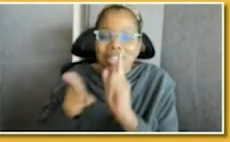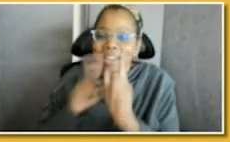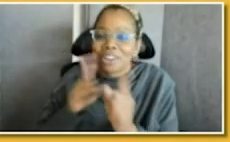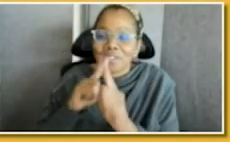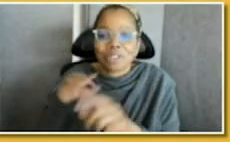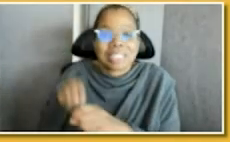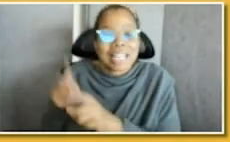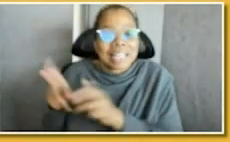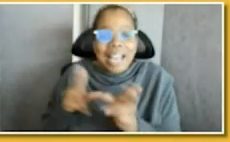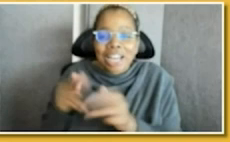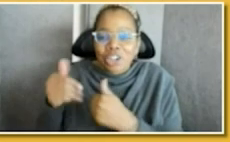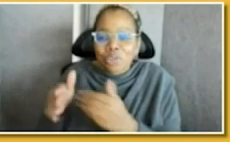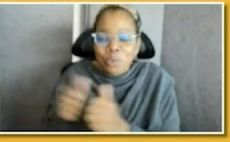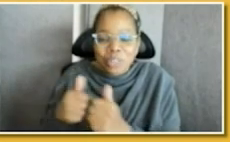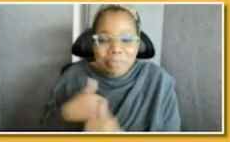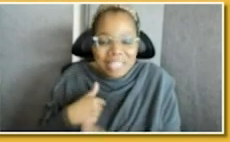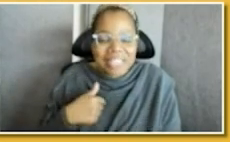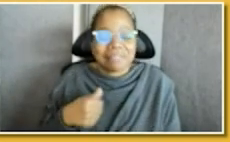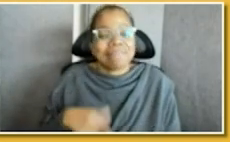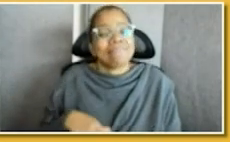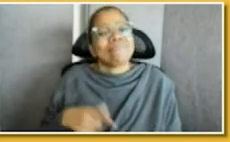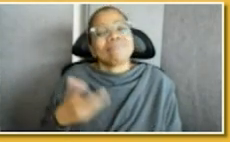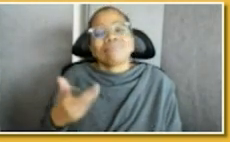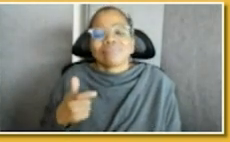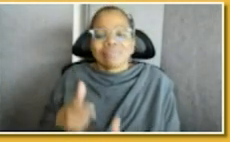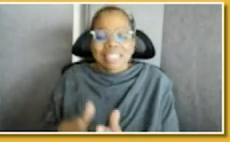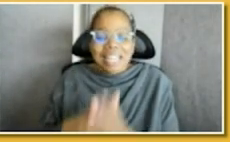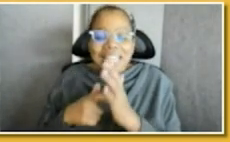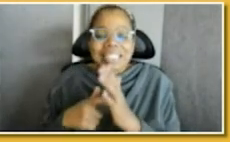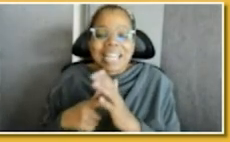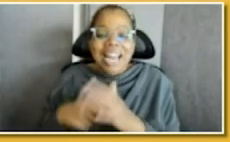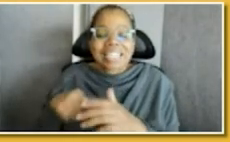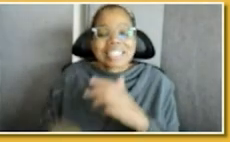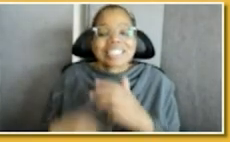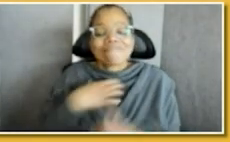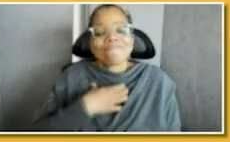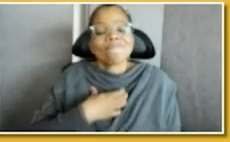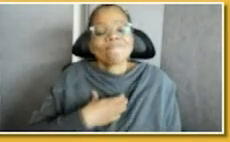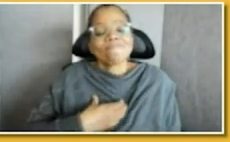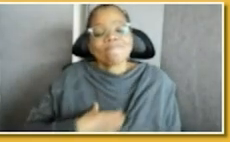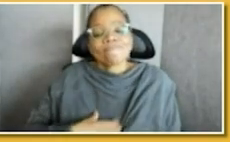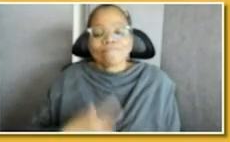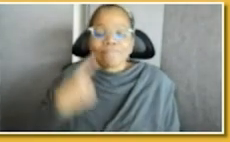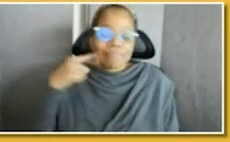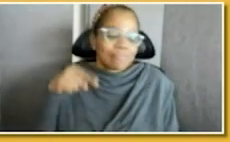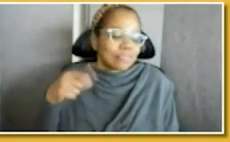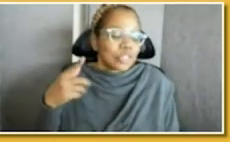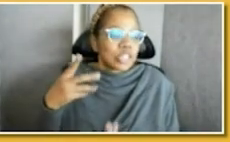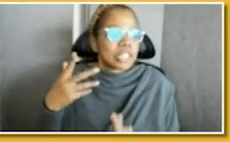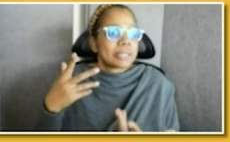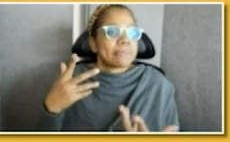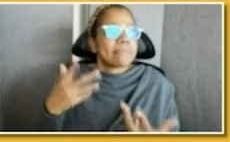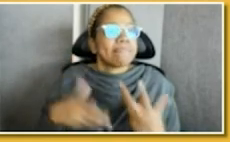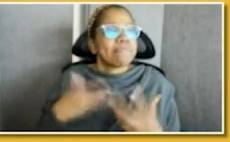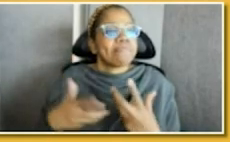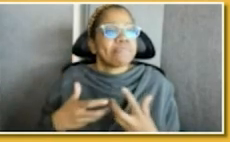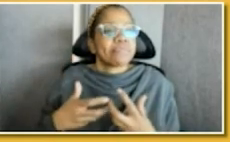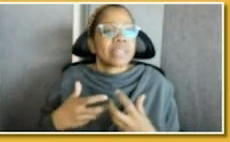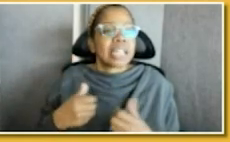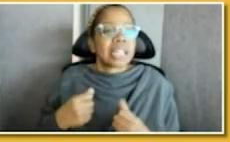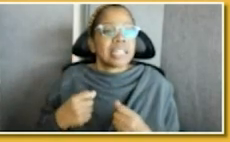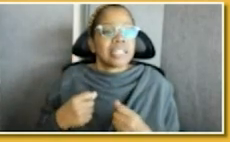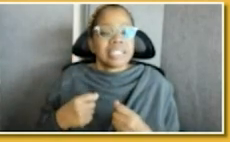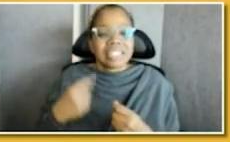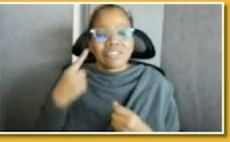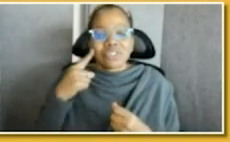Because, you know, it takes this kind of fire and drive. So for the, you know, dozen or so